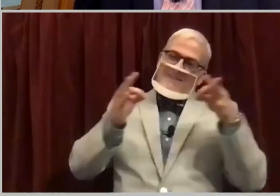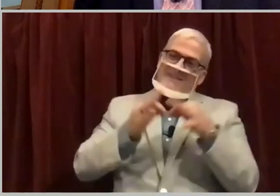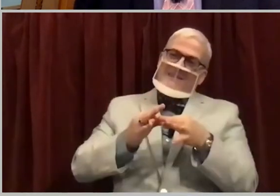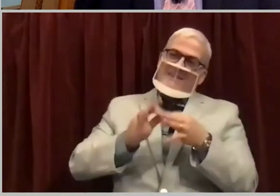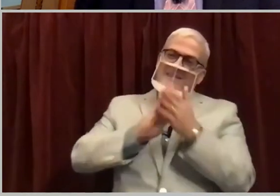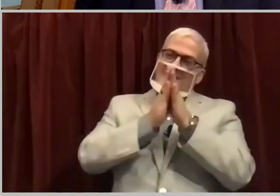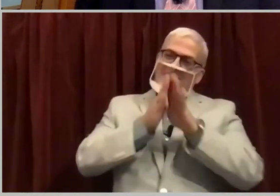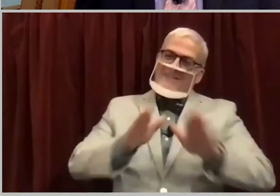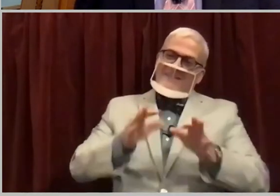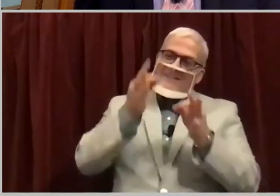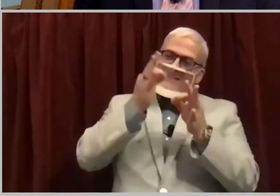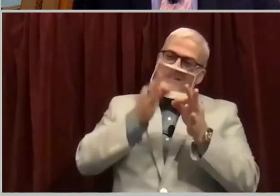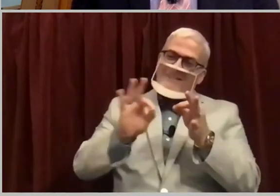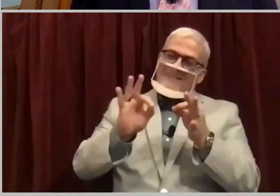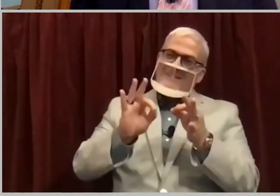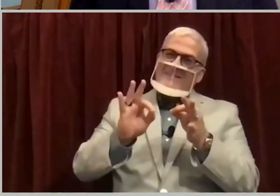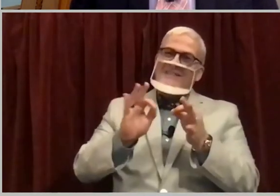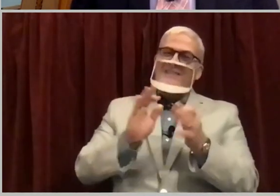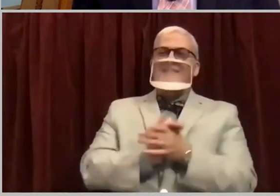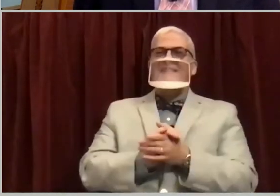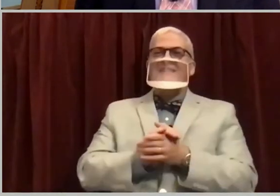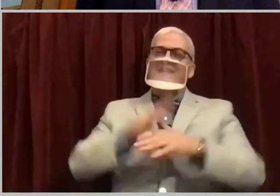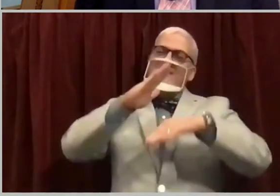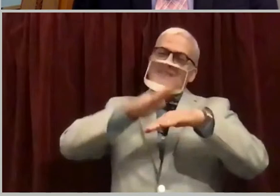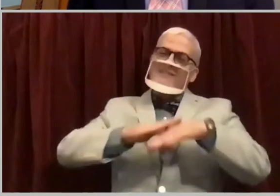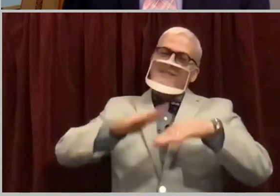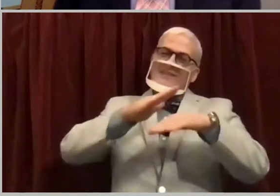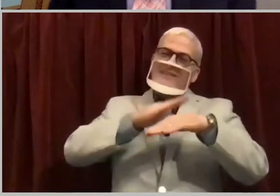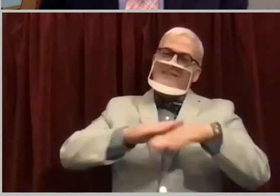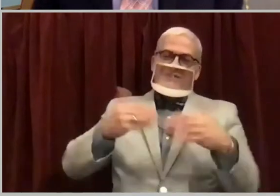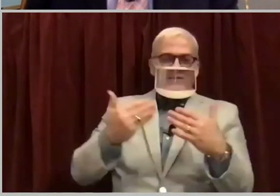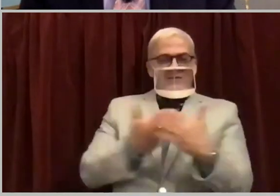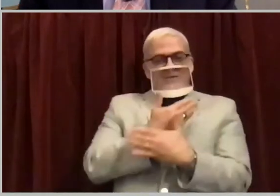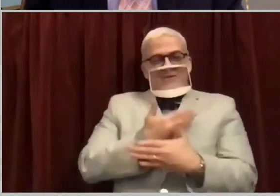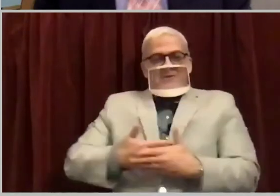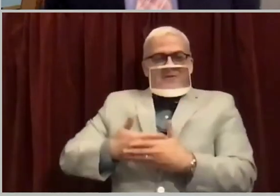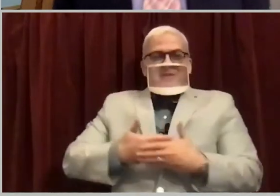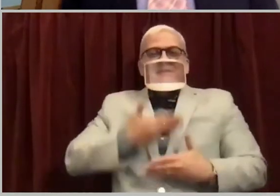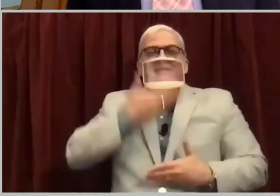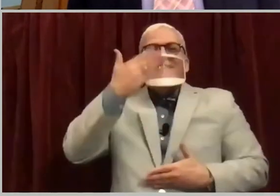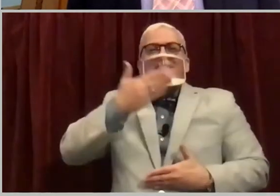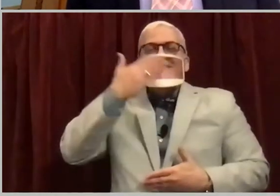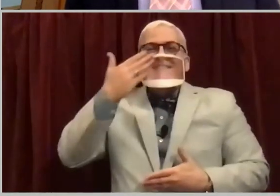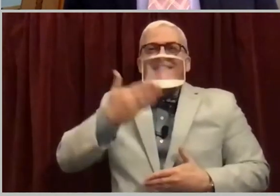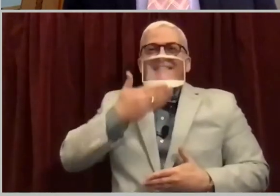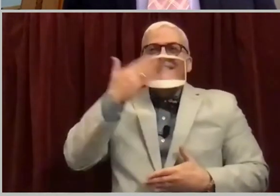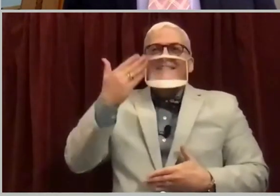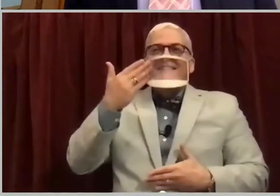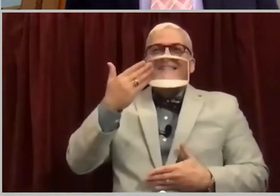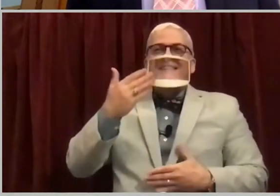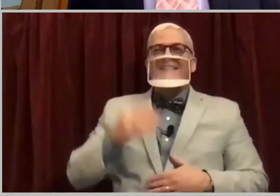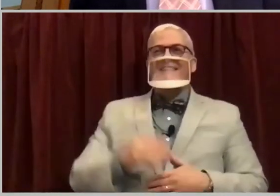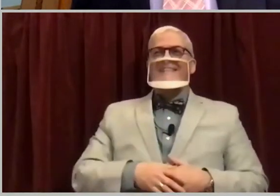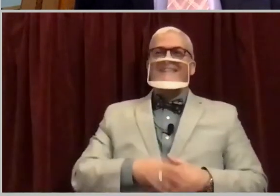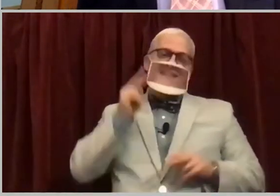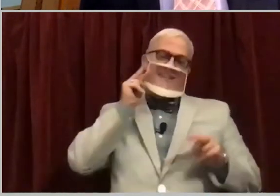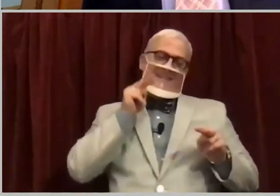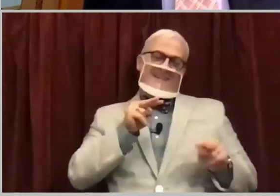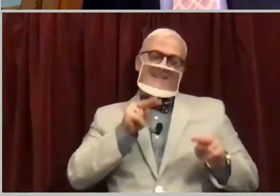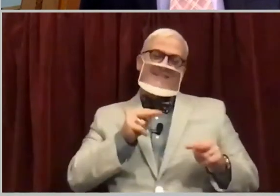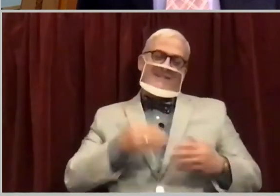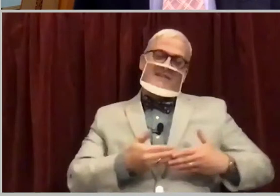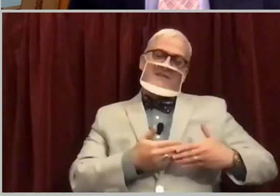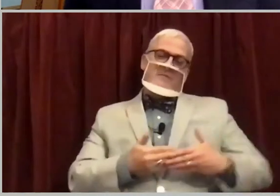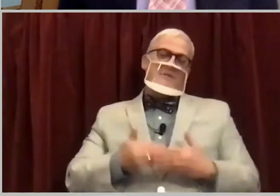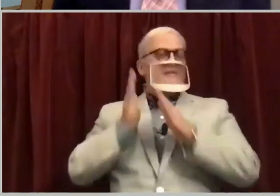simple and serene. That soft skin and that newborn baby smell. I mean, to watch a newborn baby sleep just strengthens